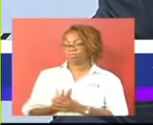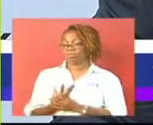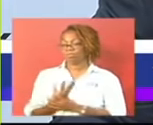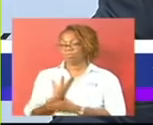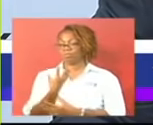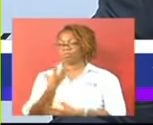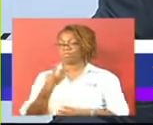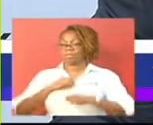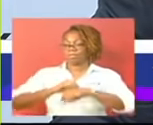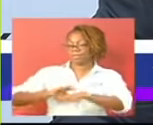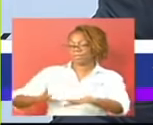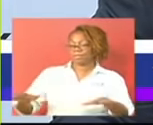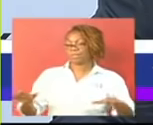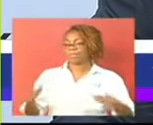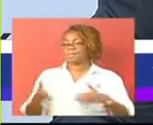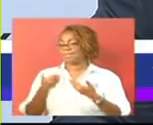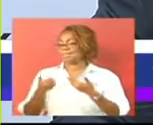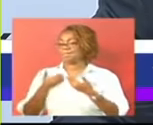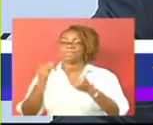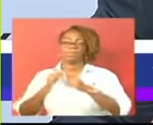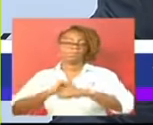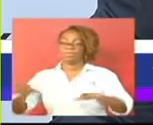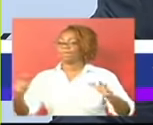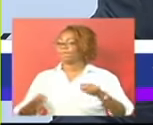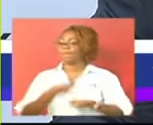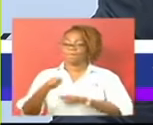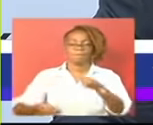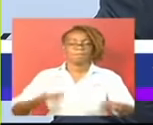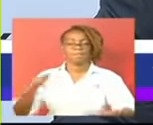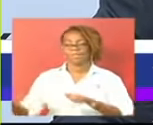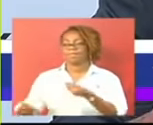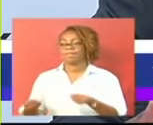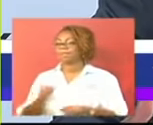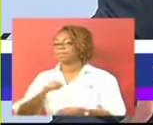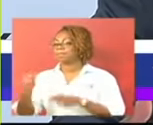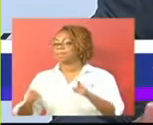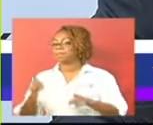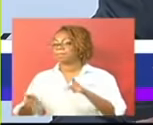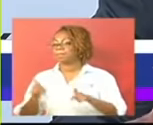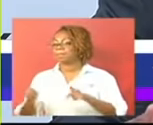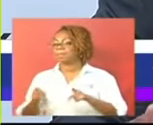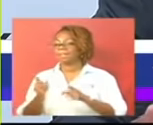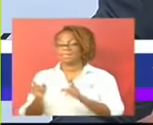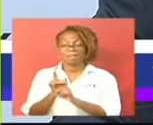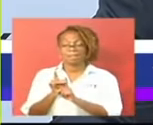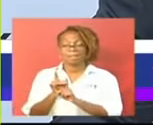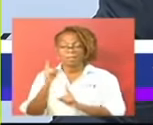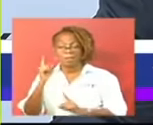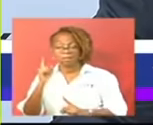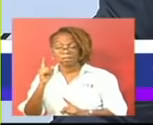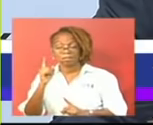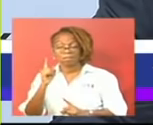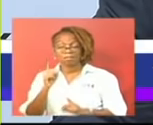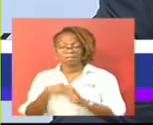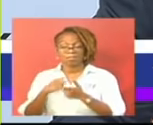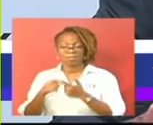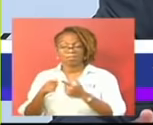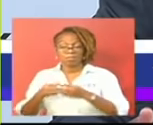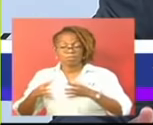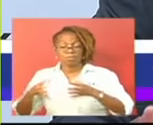more transmissible, because you have more virus in your system, in the back of your throat and the respiratory tract to